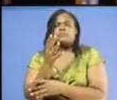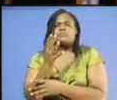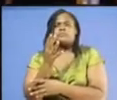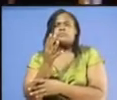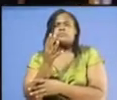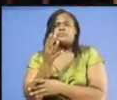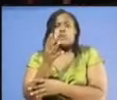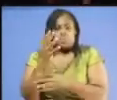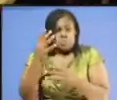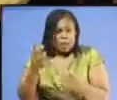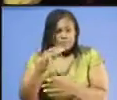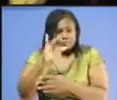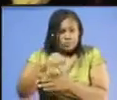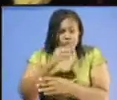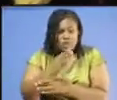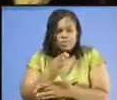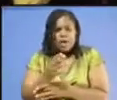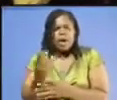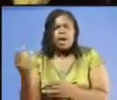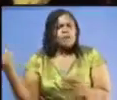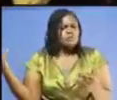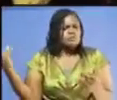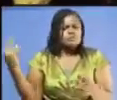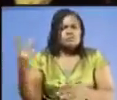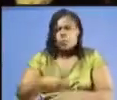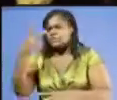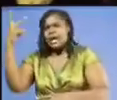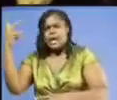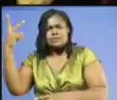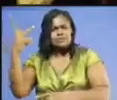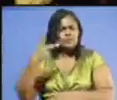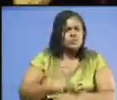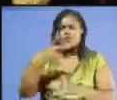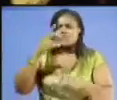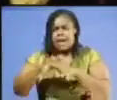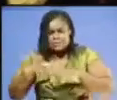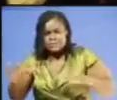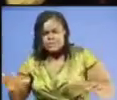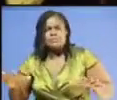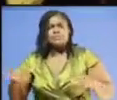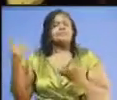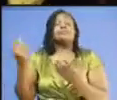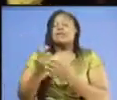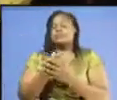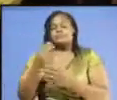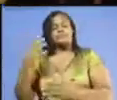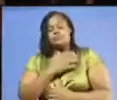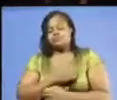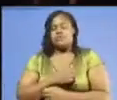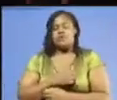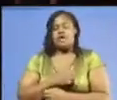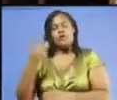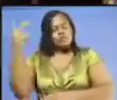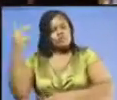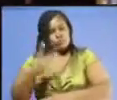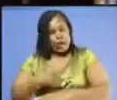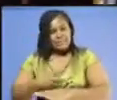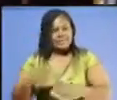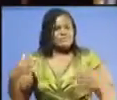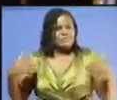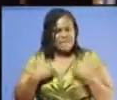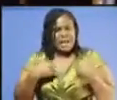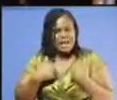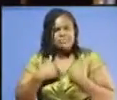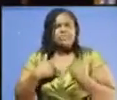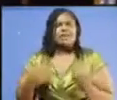donkeys, twice as many sheep, twice as many cows, twice as many goats. Because if you can hold